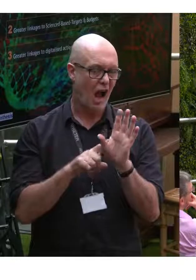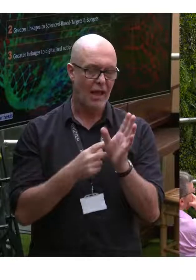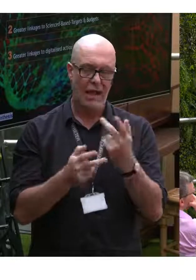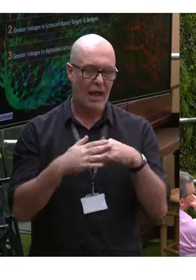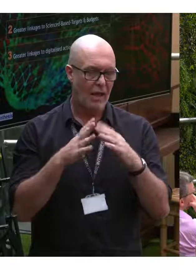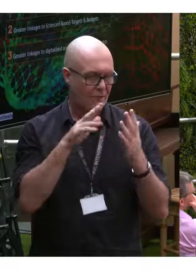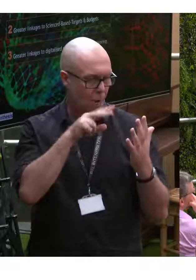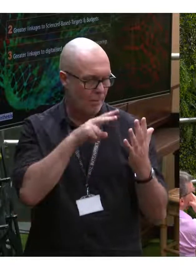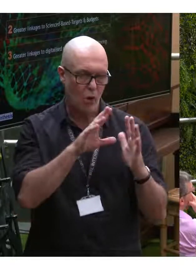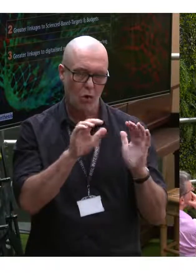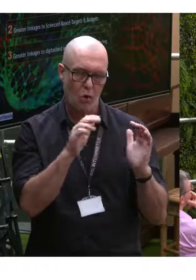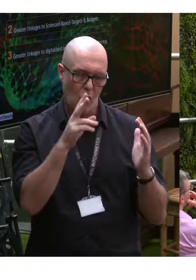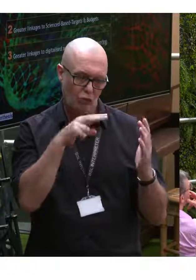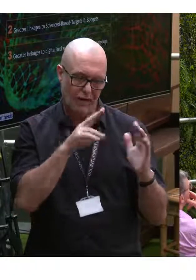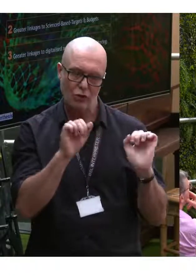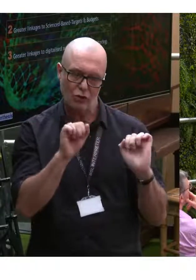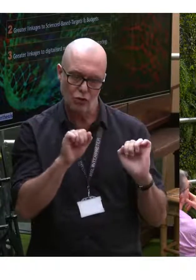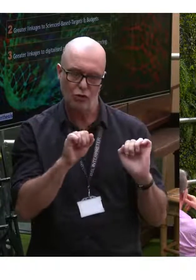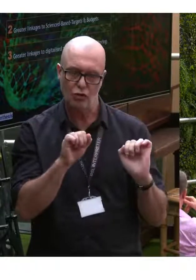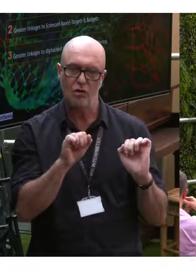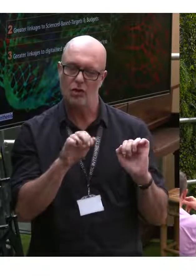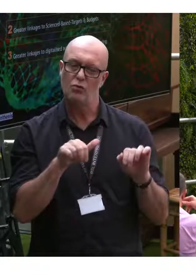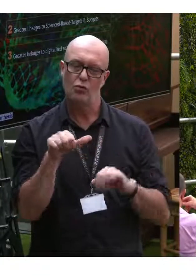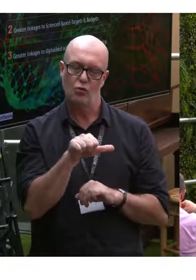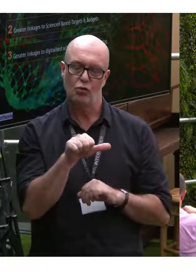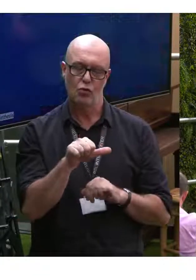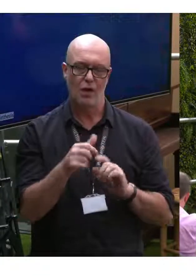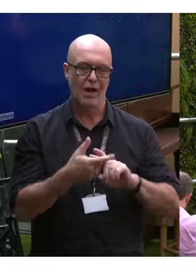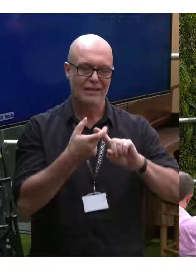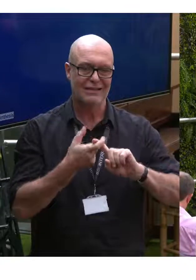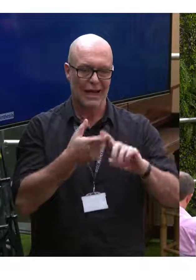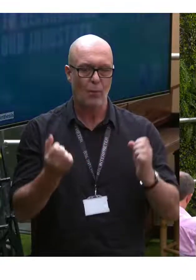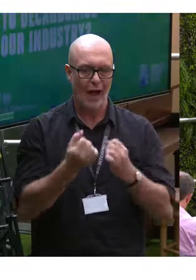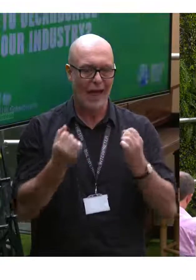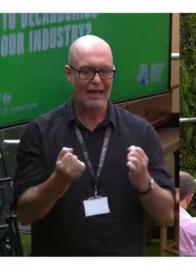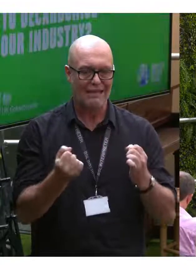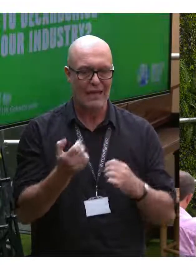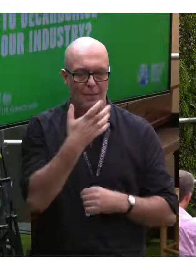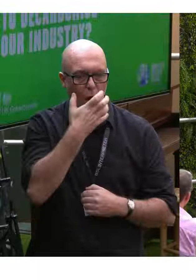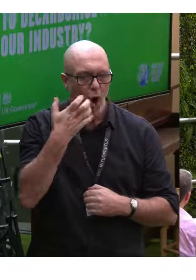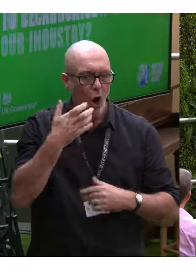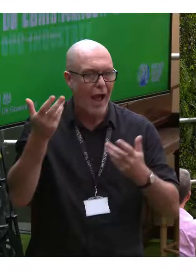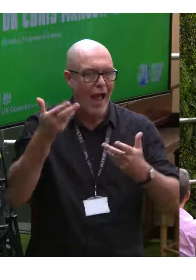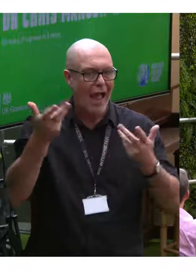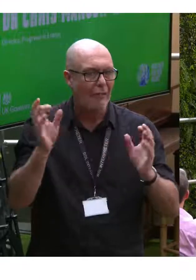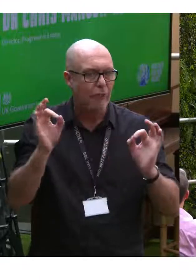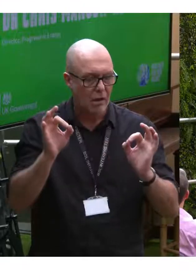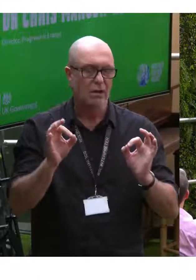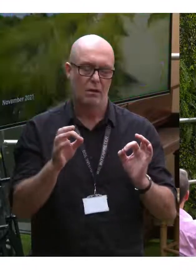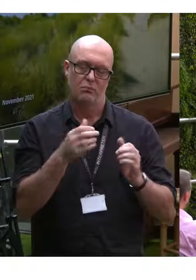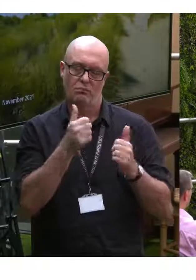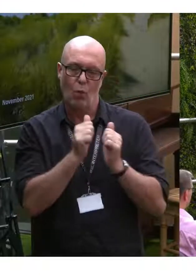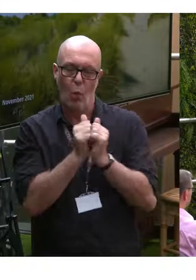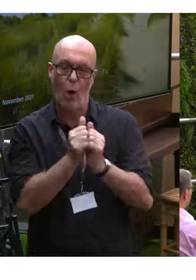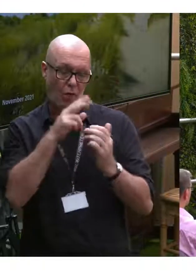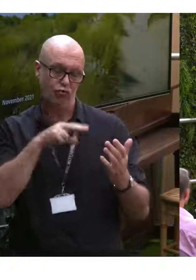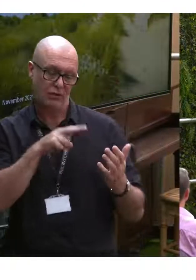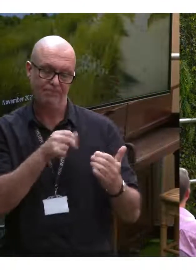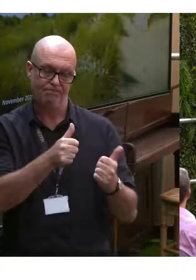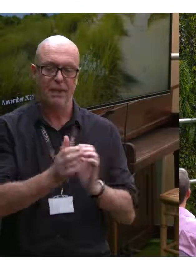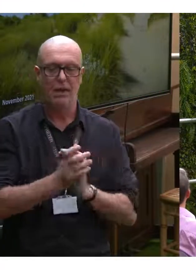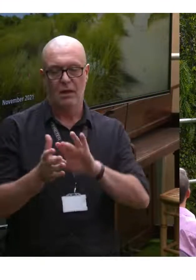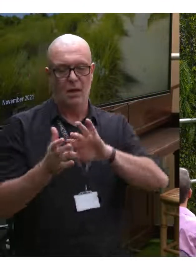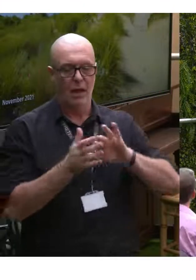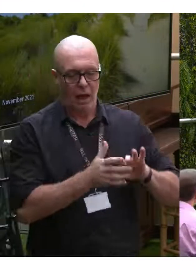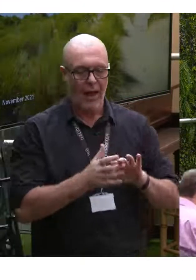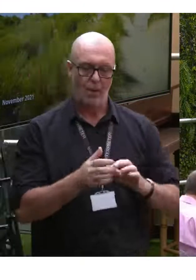book, Sustainable Energy Without the Hot Air. It really puts things into context. Let me get myself to where we are. So,